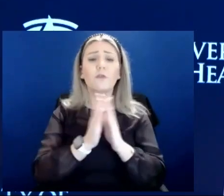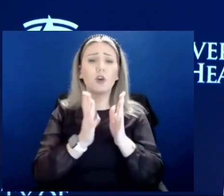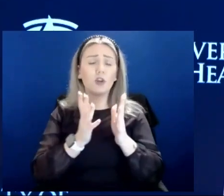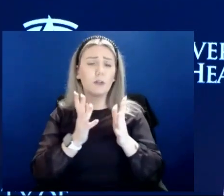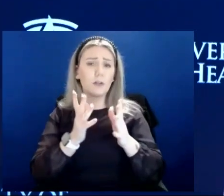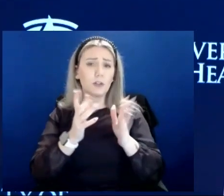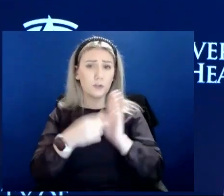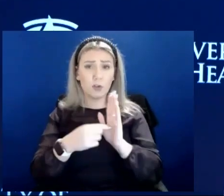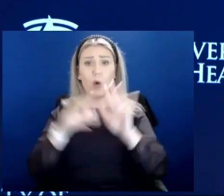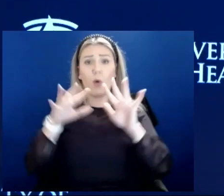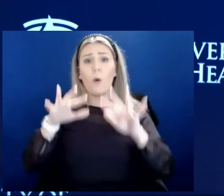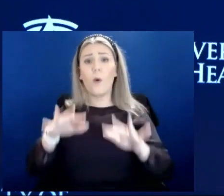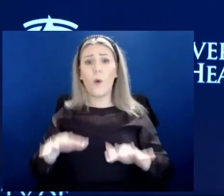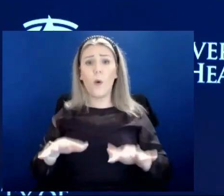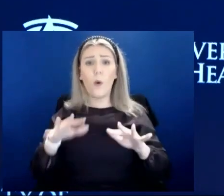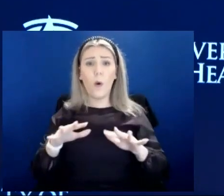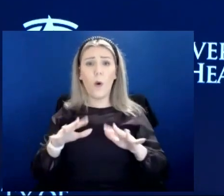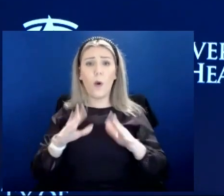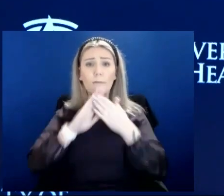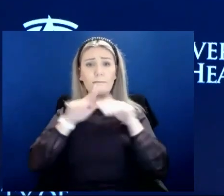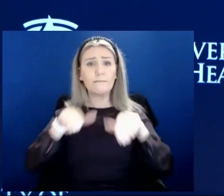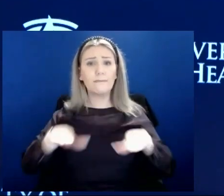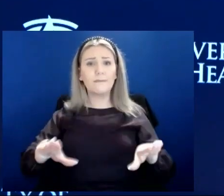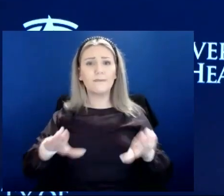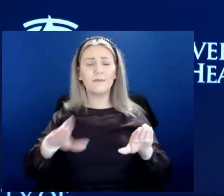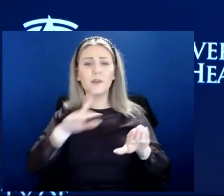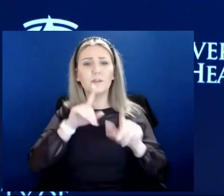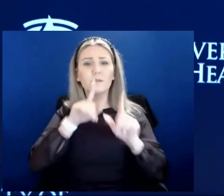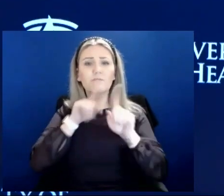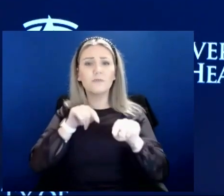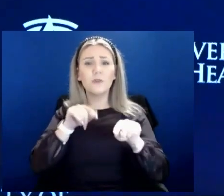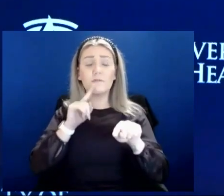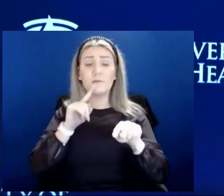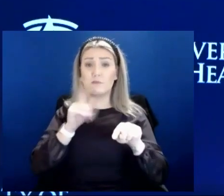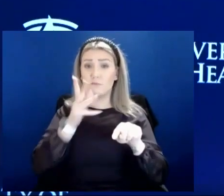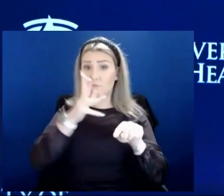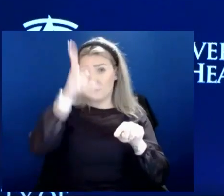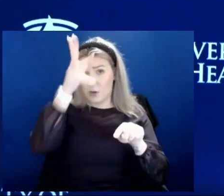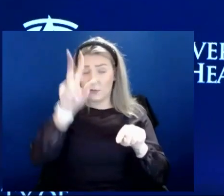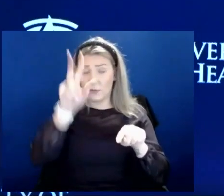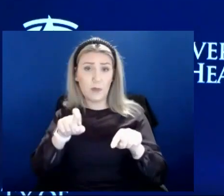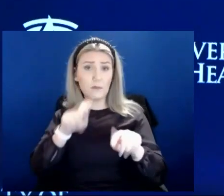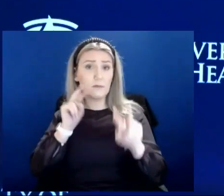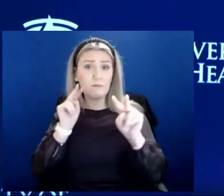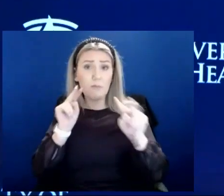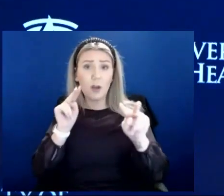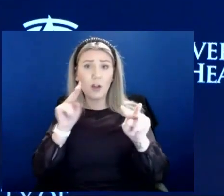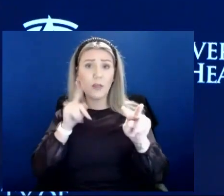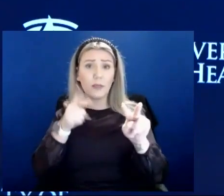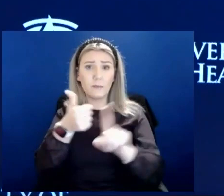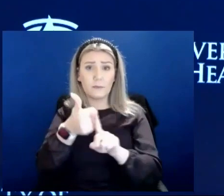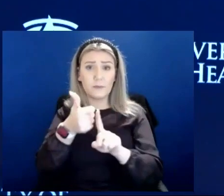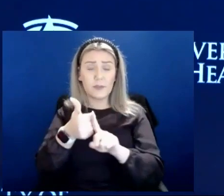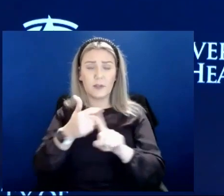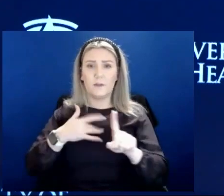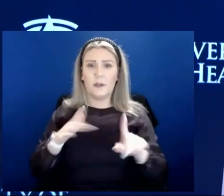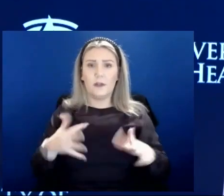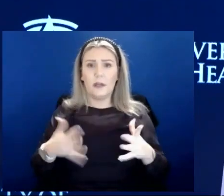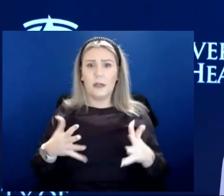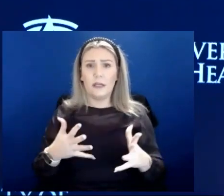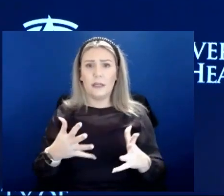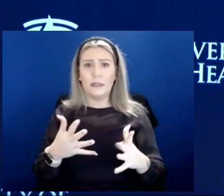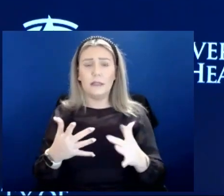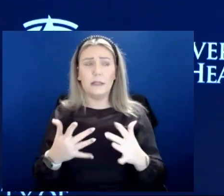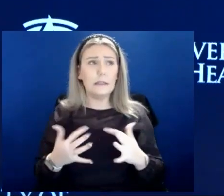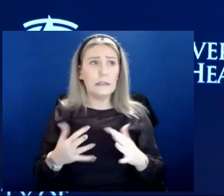peaceful response. And so parents need to monitor this. If they're themselves feeling very anxious, then that